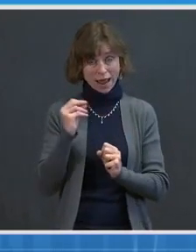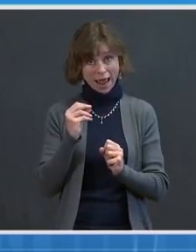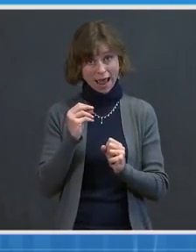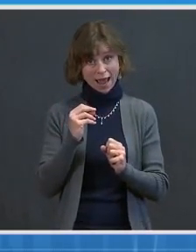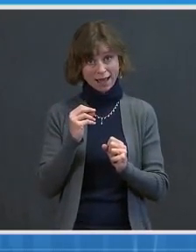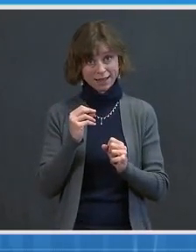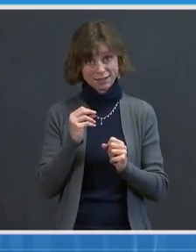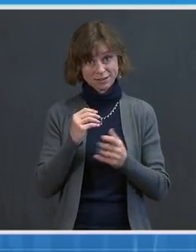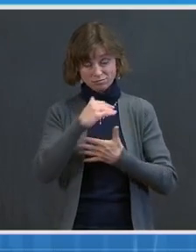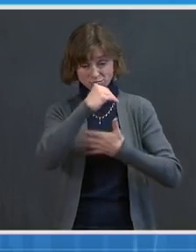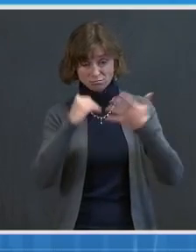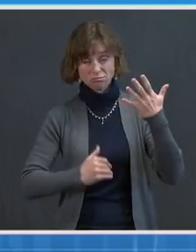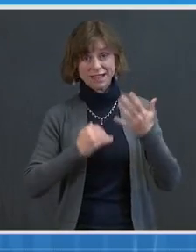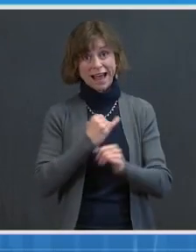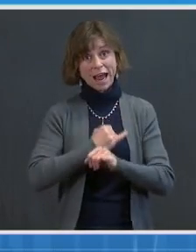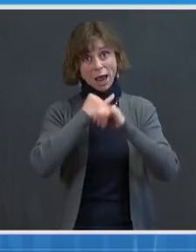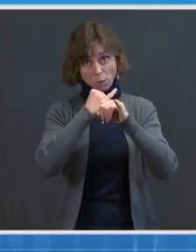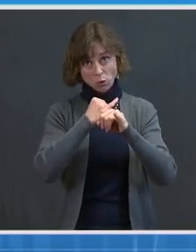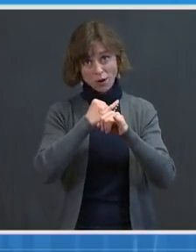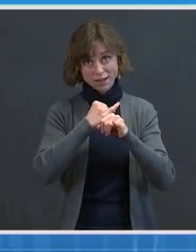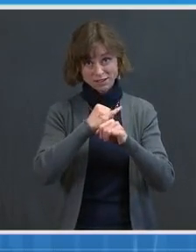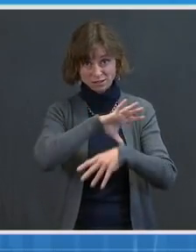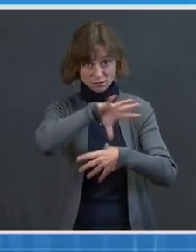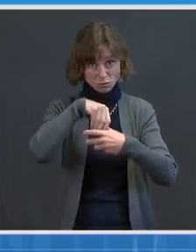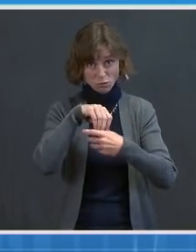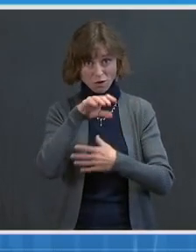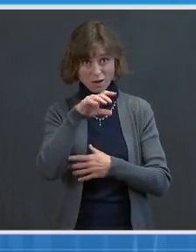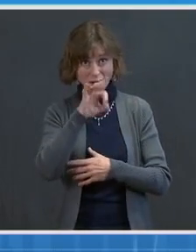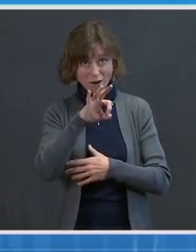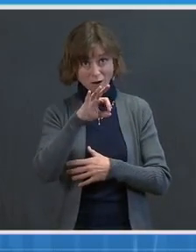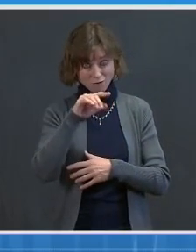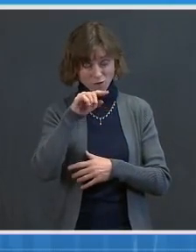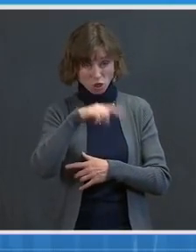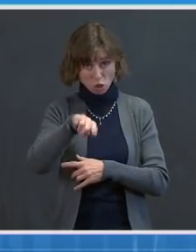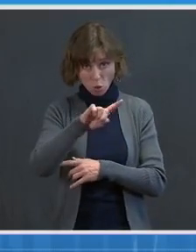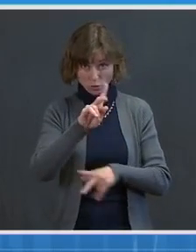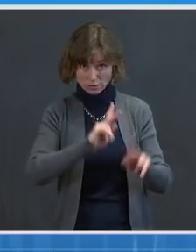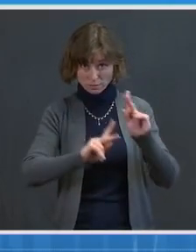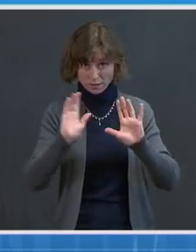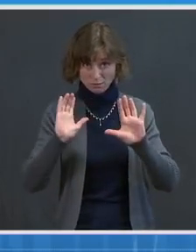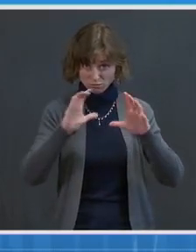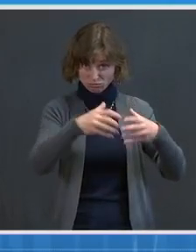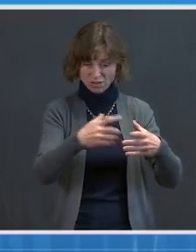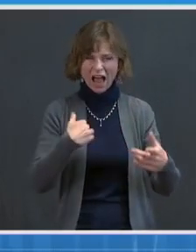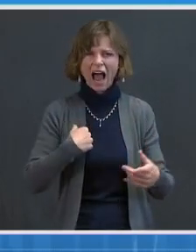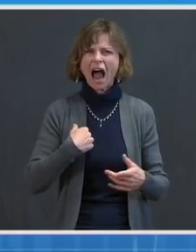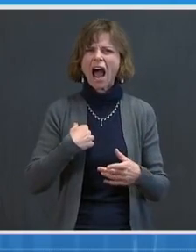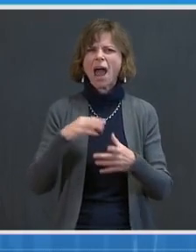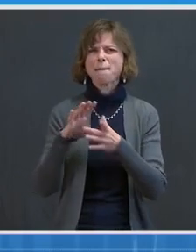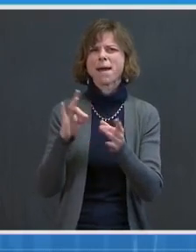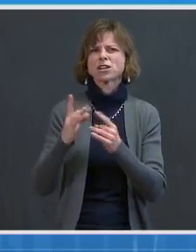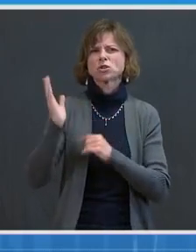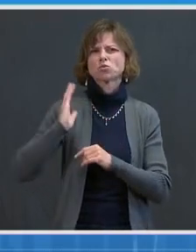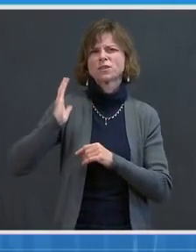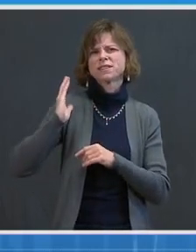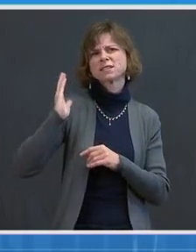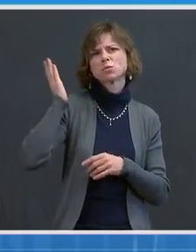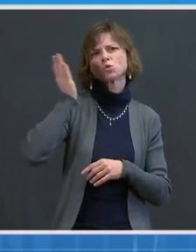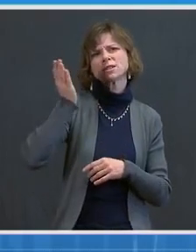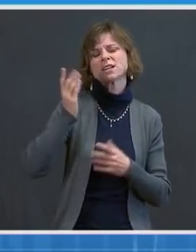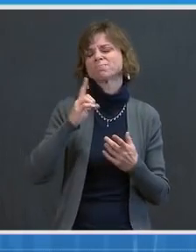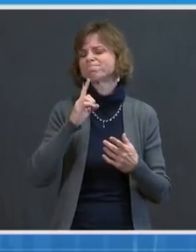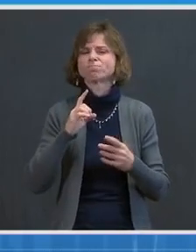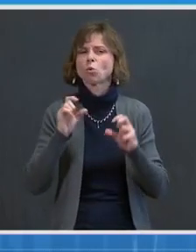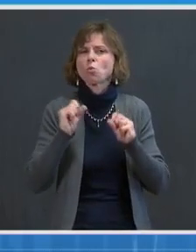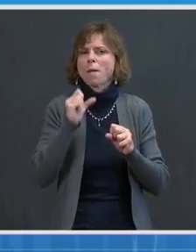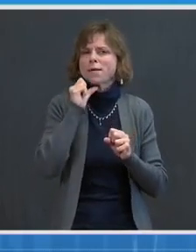of vaccines in these populations? And as I mentioned on a previous presentation, it is unlikely that we